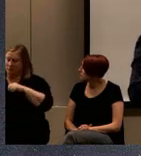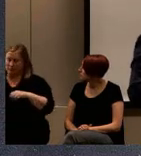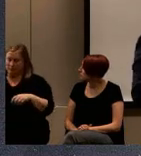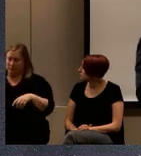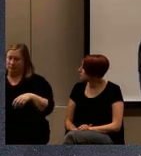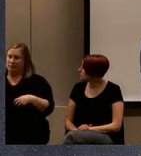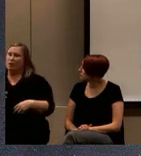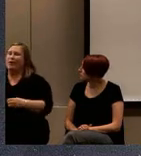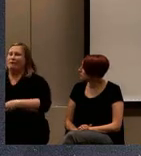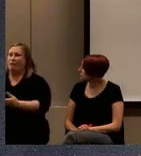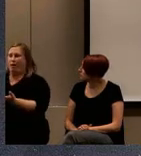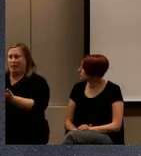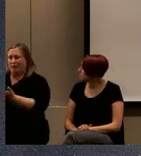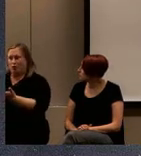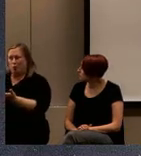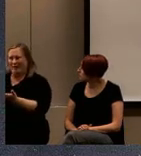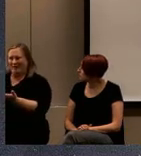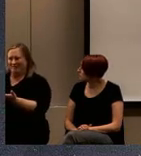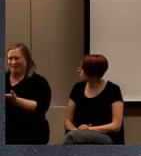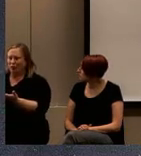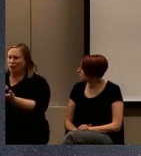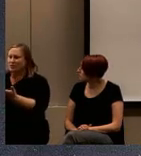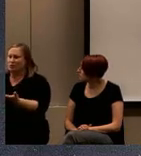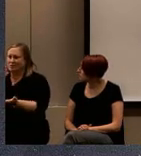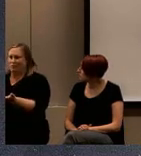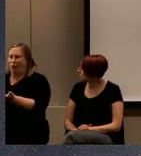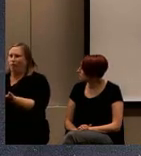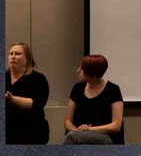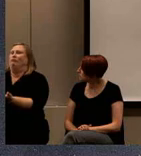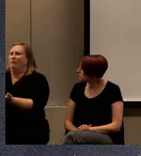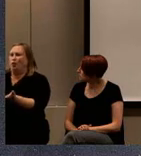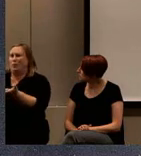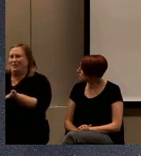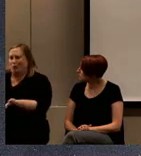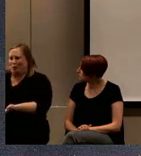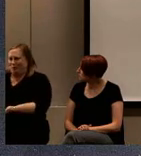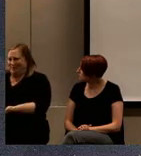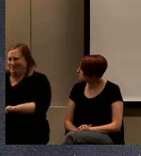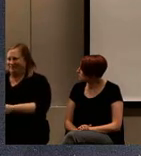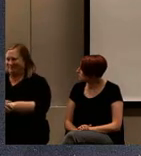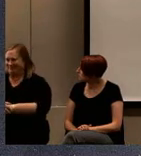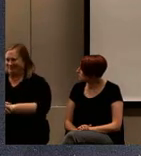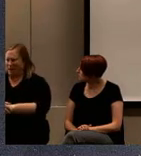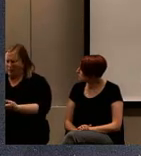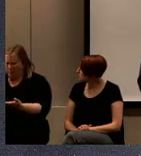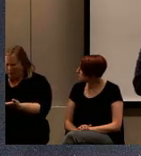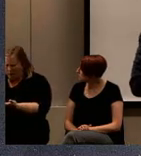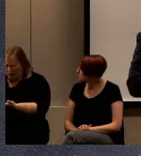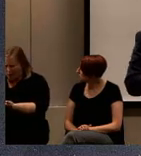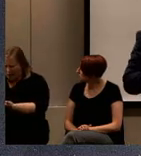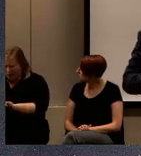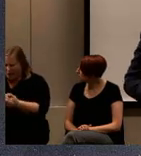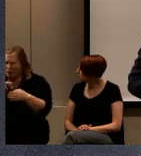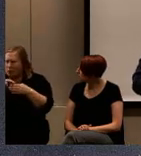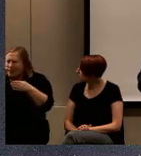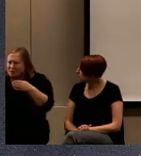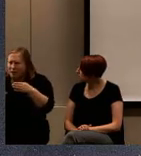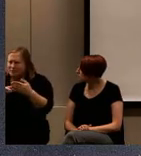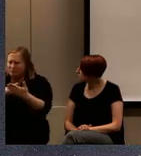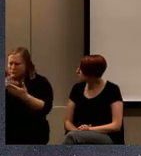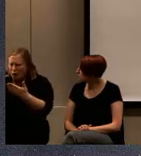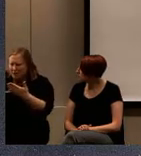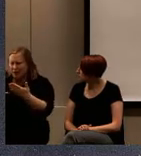lot of resources into conducting research projects through our foundation, and then using the results of those projects or the information that